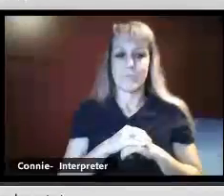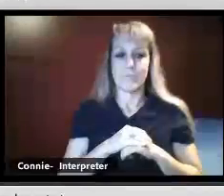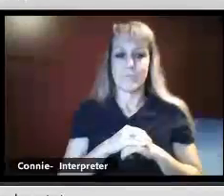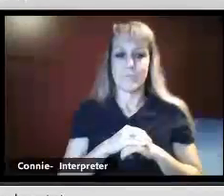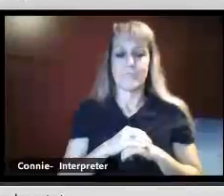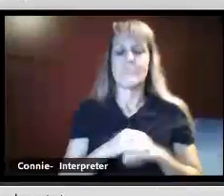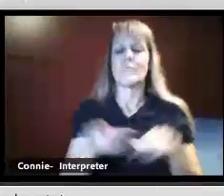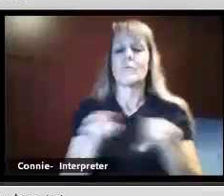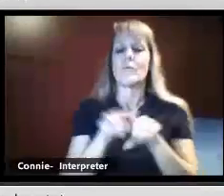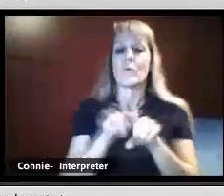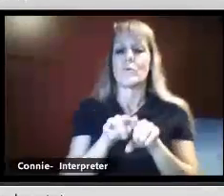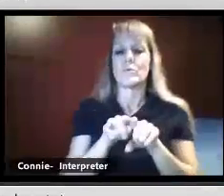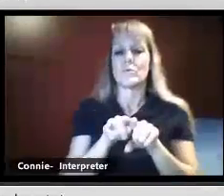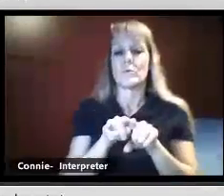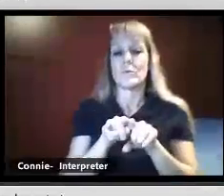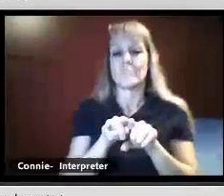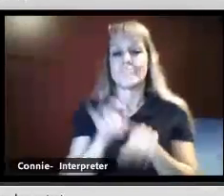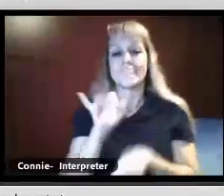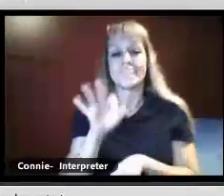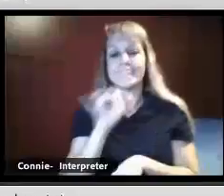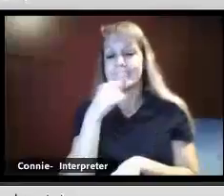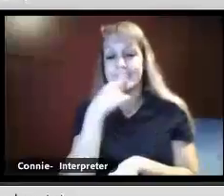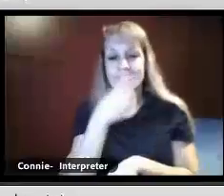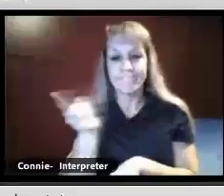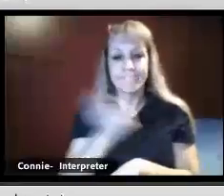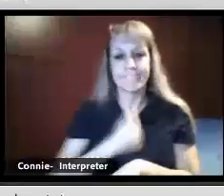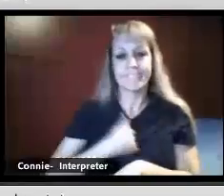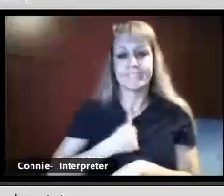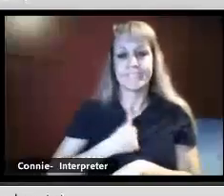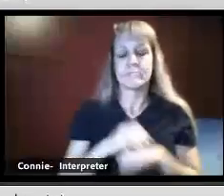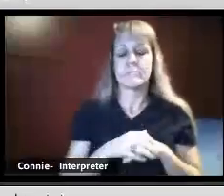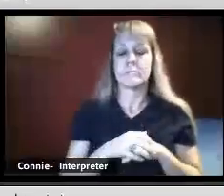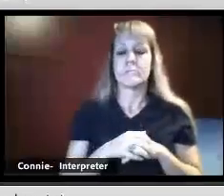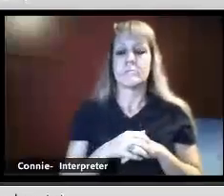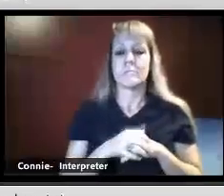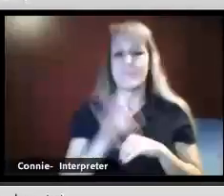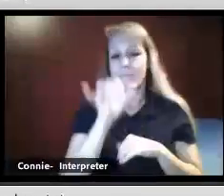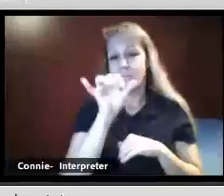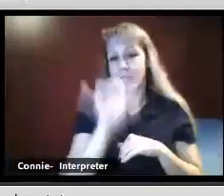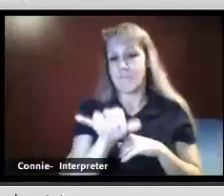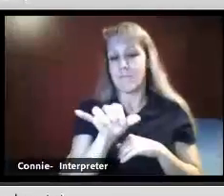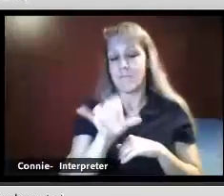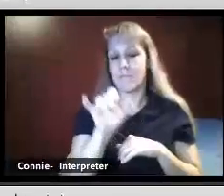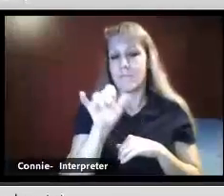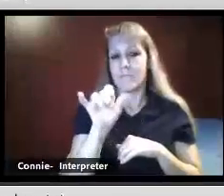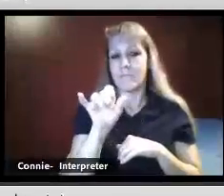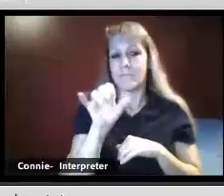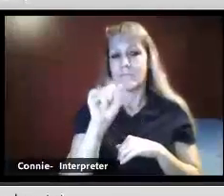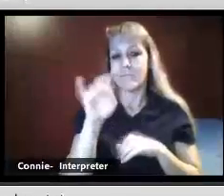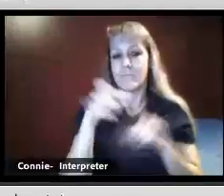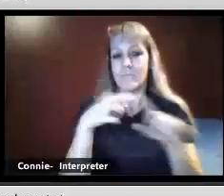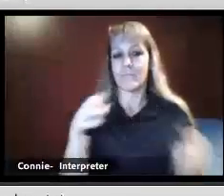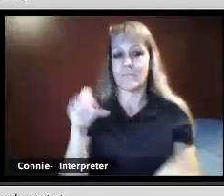I would also be remiss to omit this site from the Smithsonian Institution.